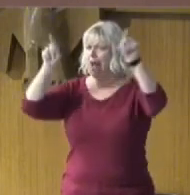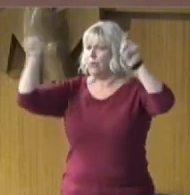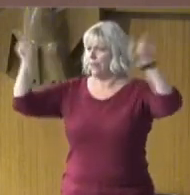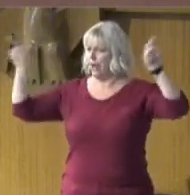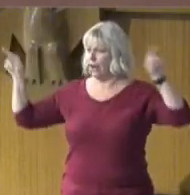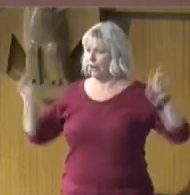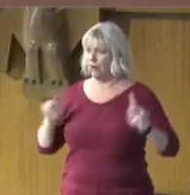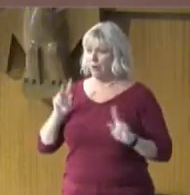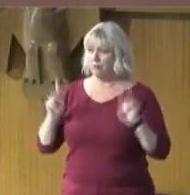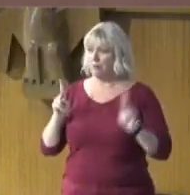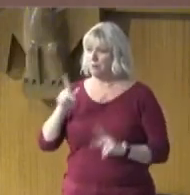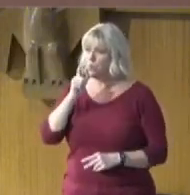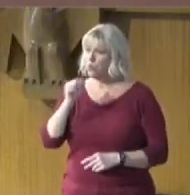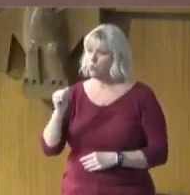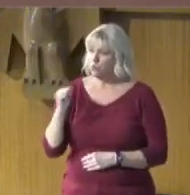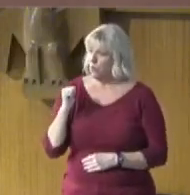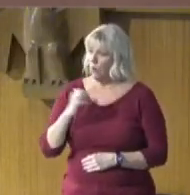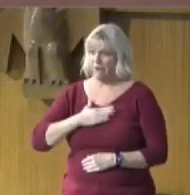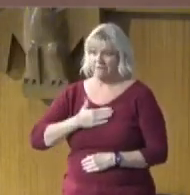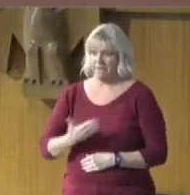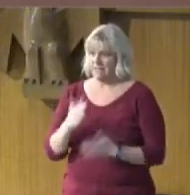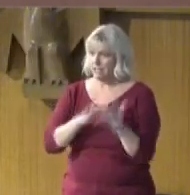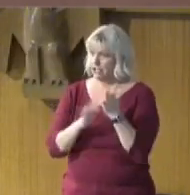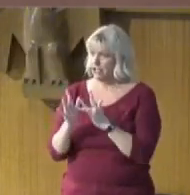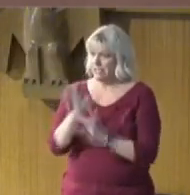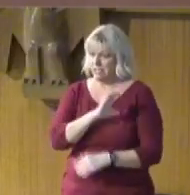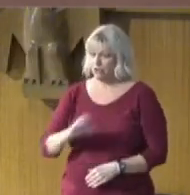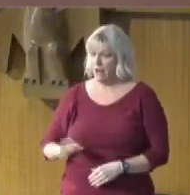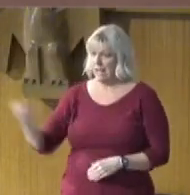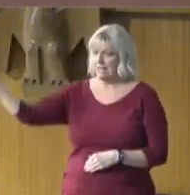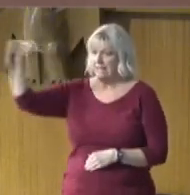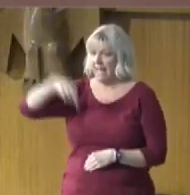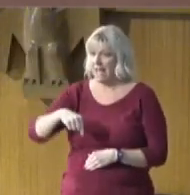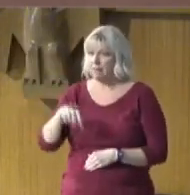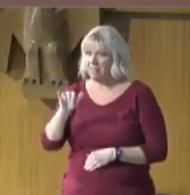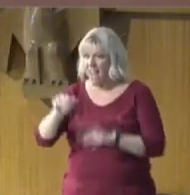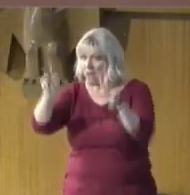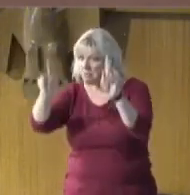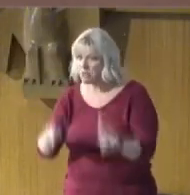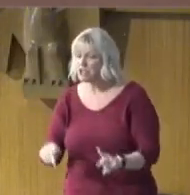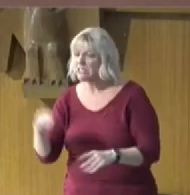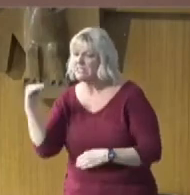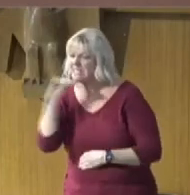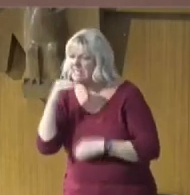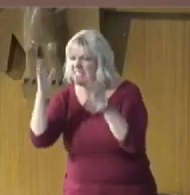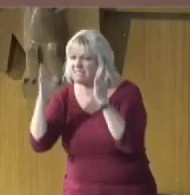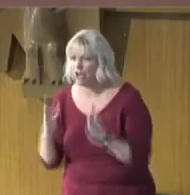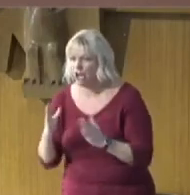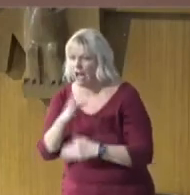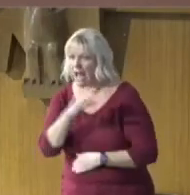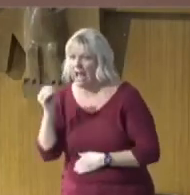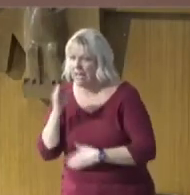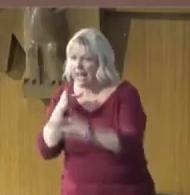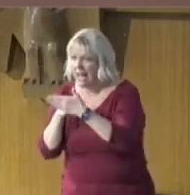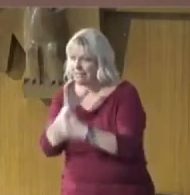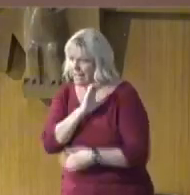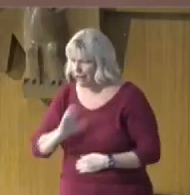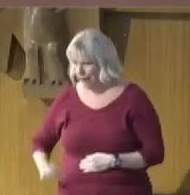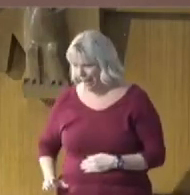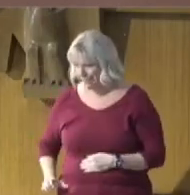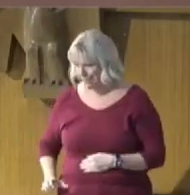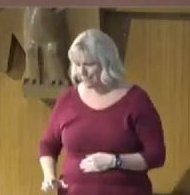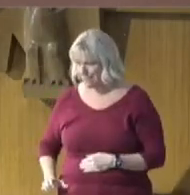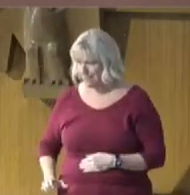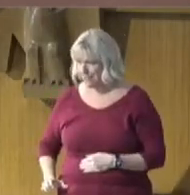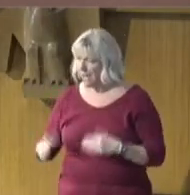not confess that Jesus Christ has come in the flesh. Any such person is the deceiver and the antichrist. Now, I